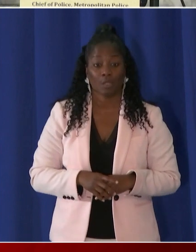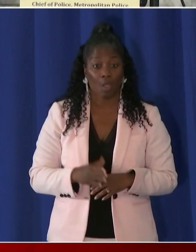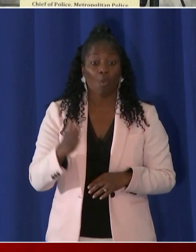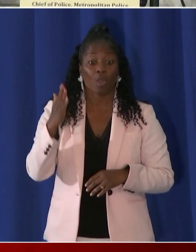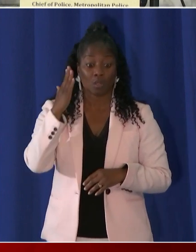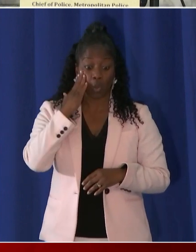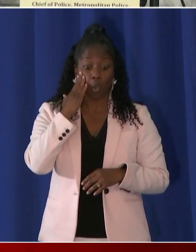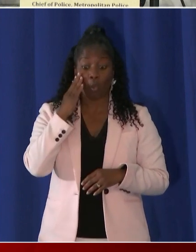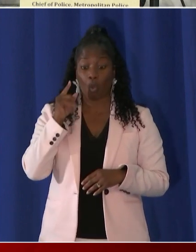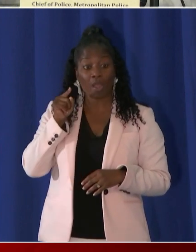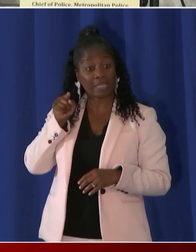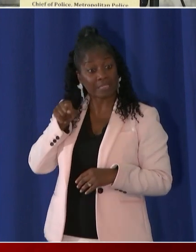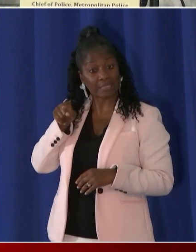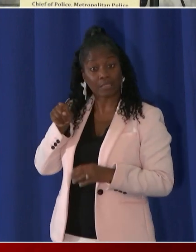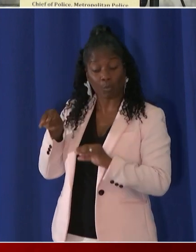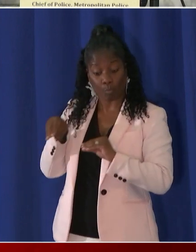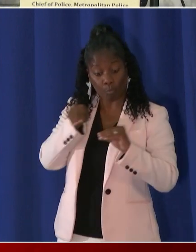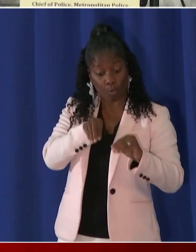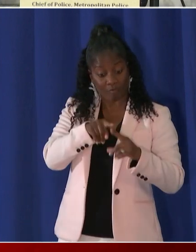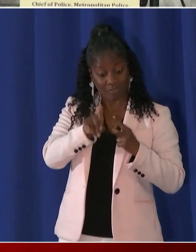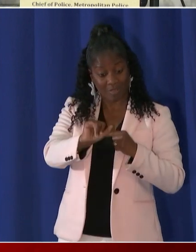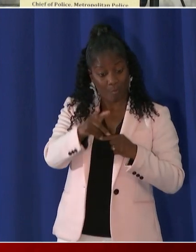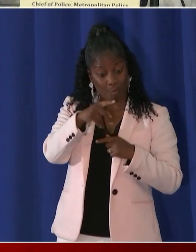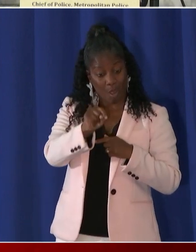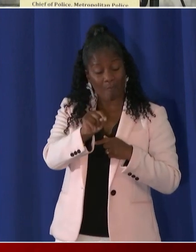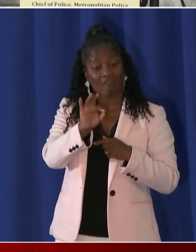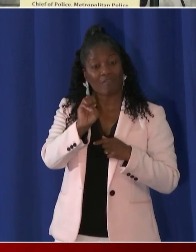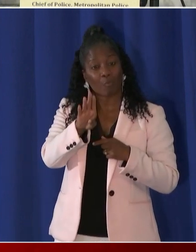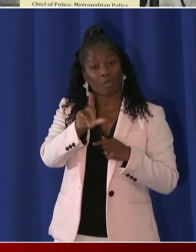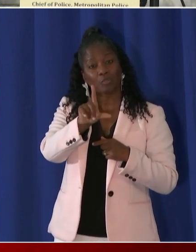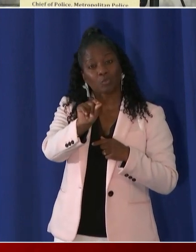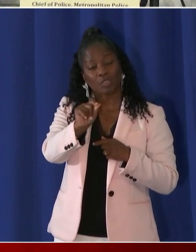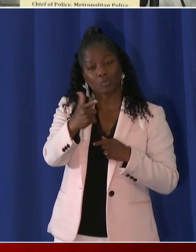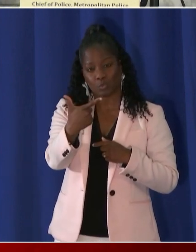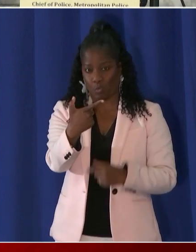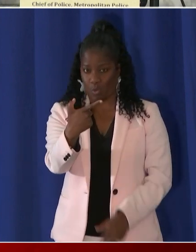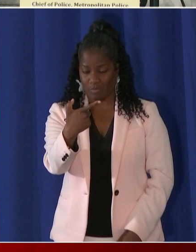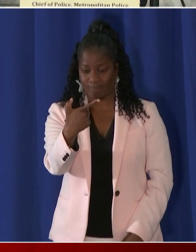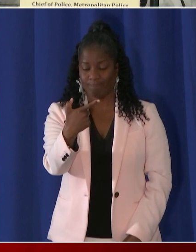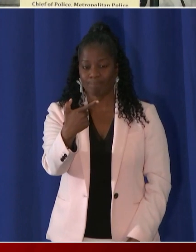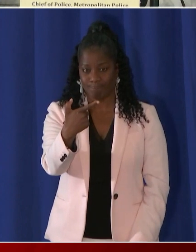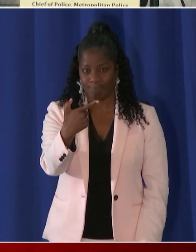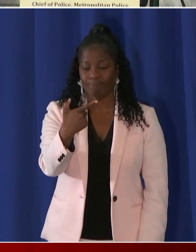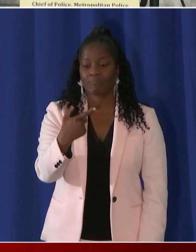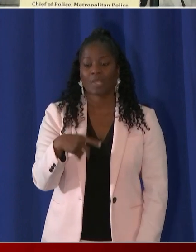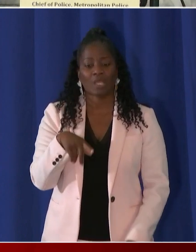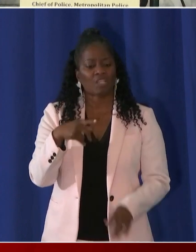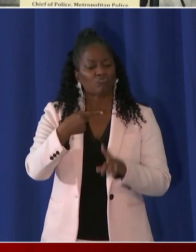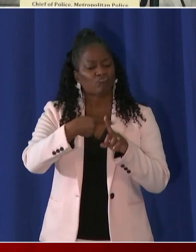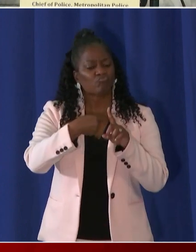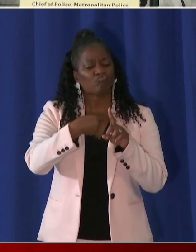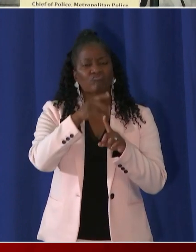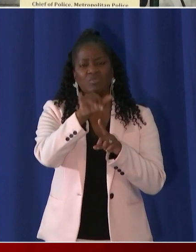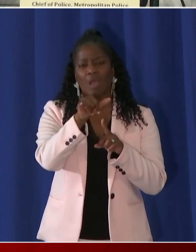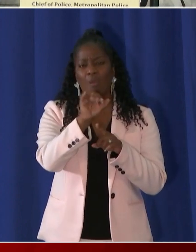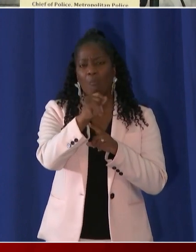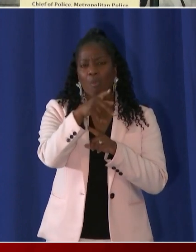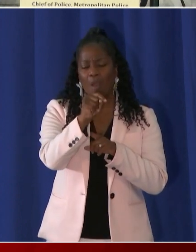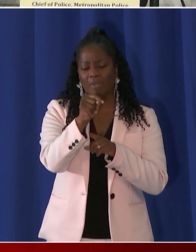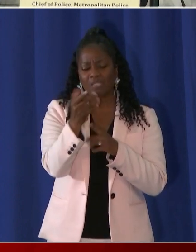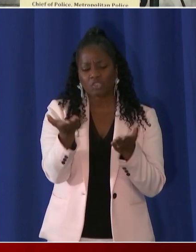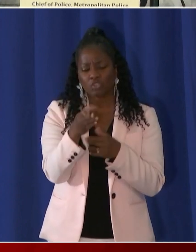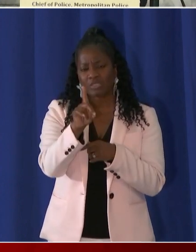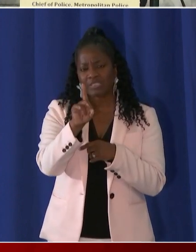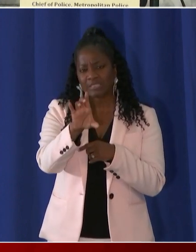into the apartment in Fairfax County in February of 2021, and that he rented this apartment here in